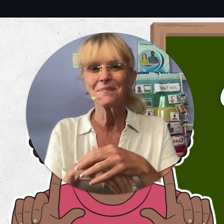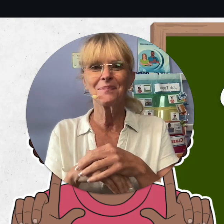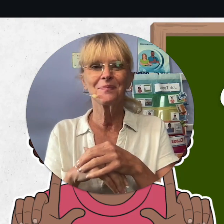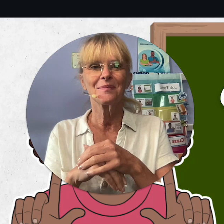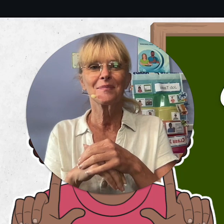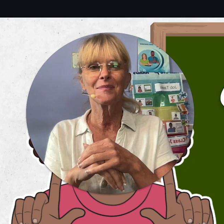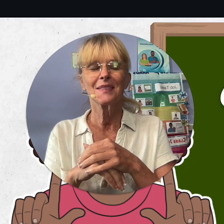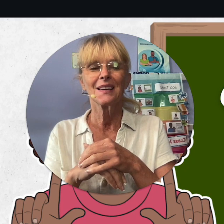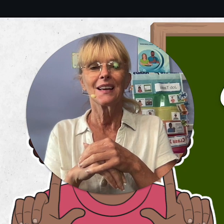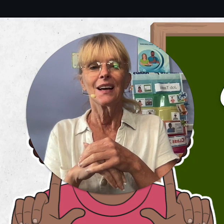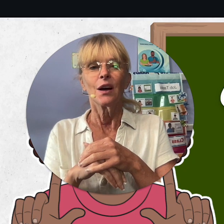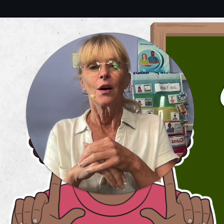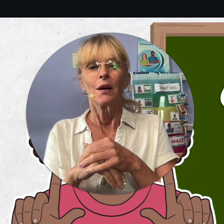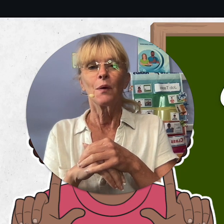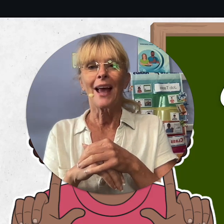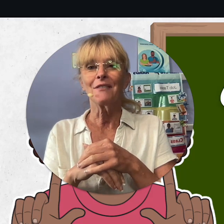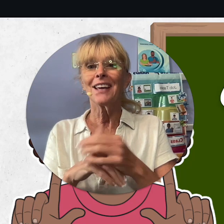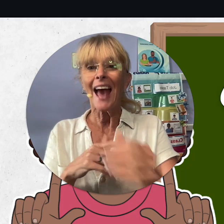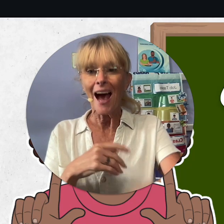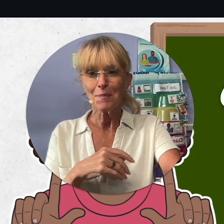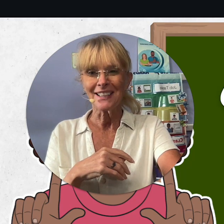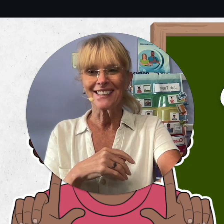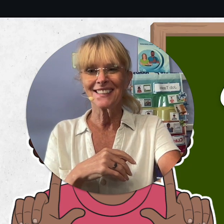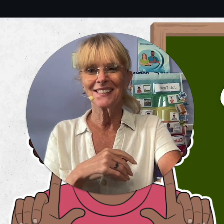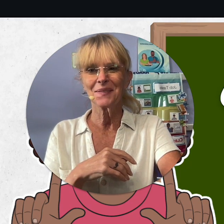right? We have